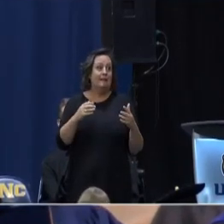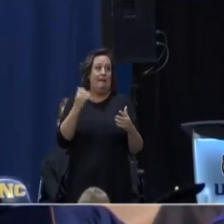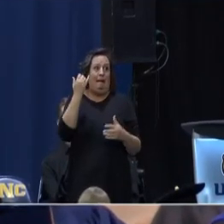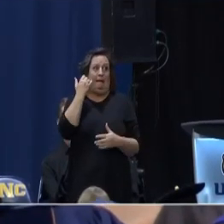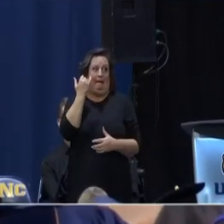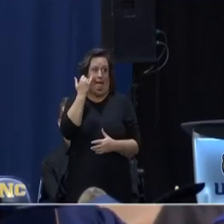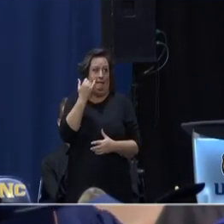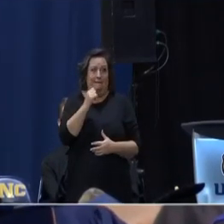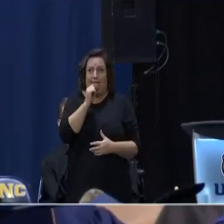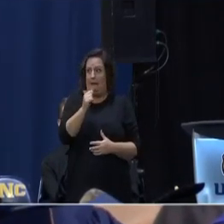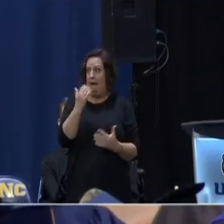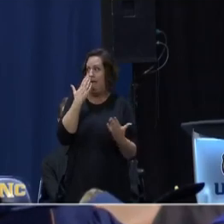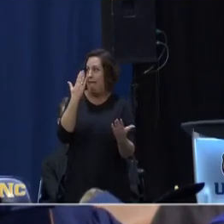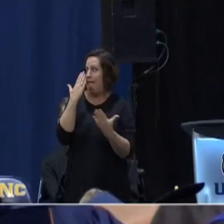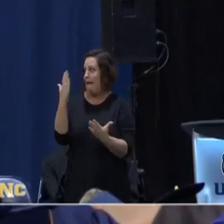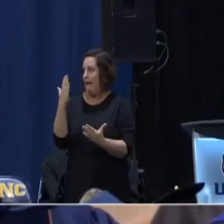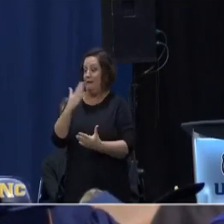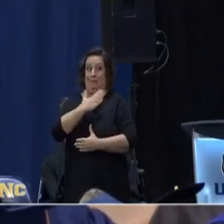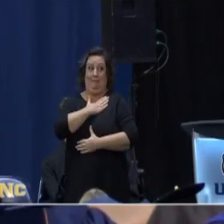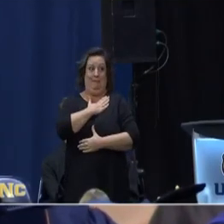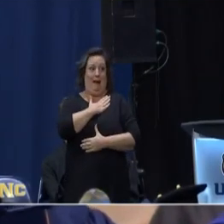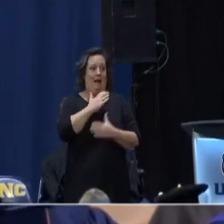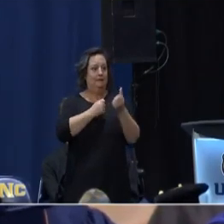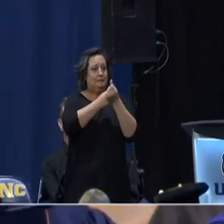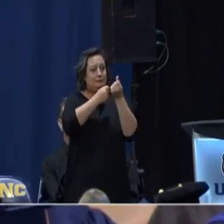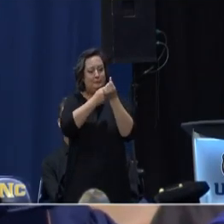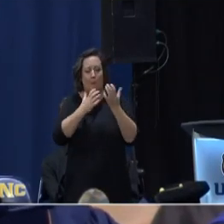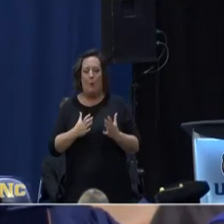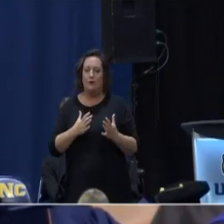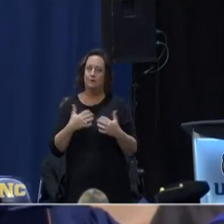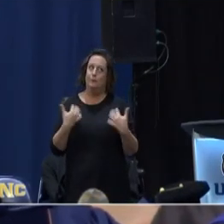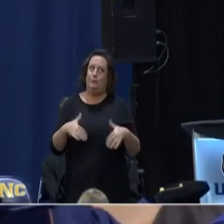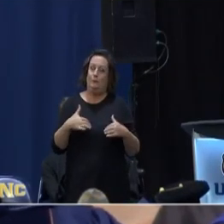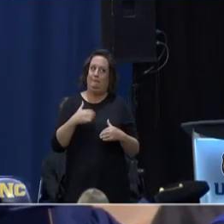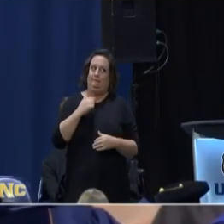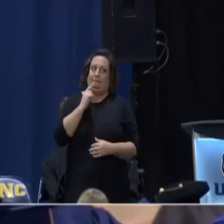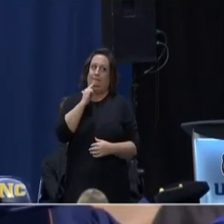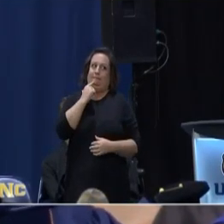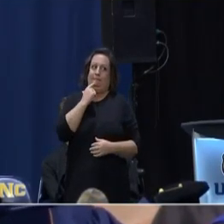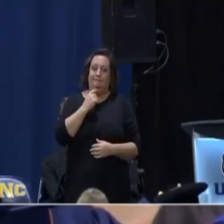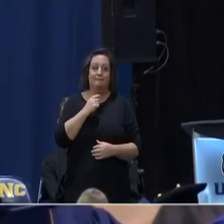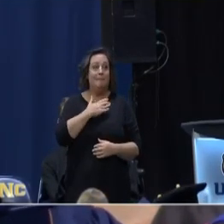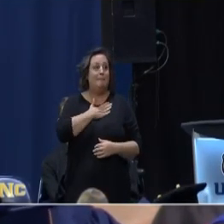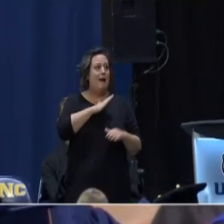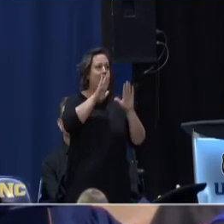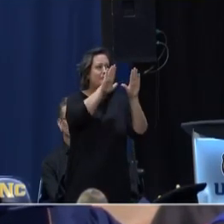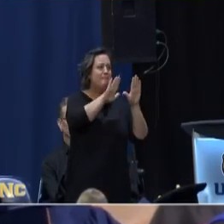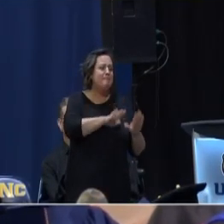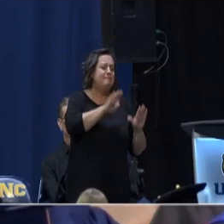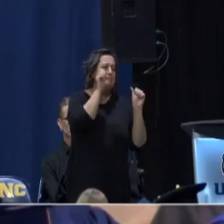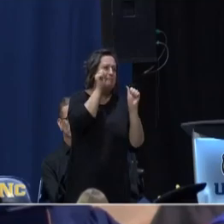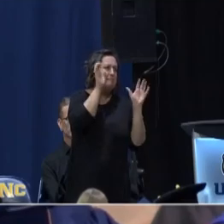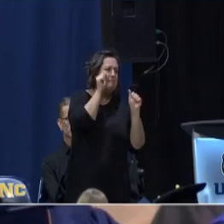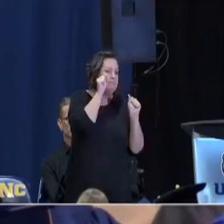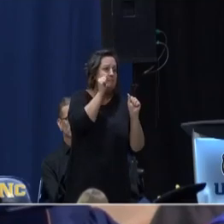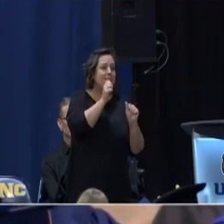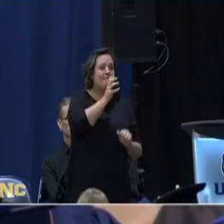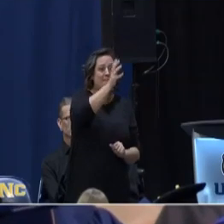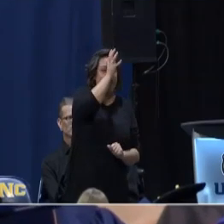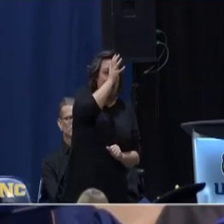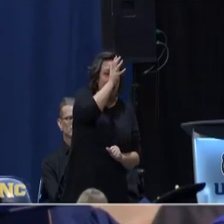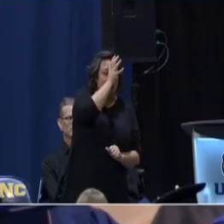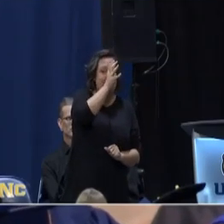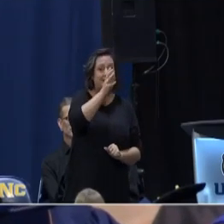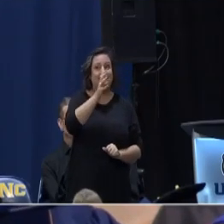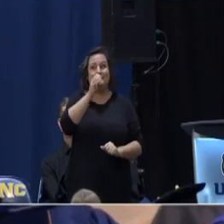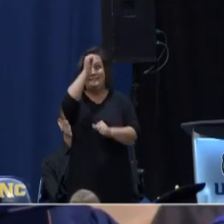believed in me passionately, fiercely, and selflessly. My awesome parents and sisters who are watching on the live stream,